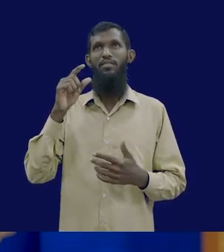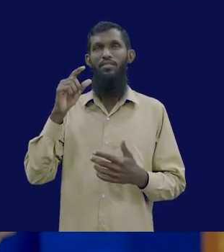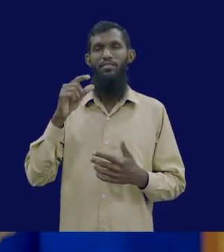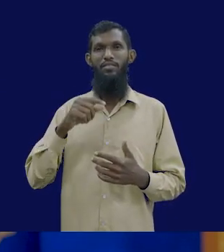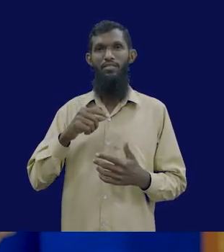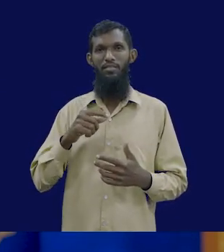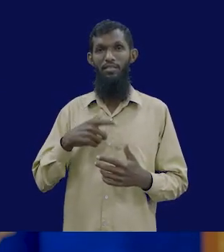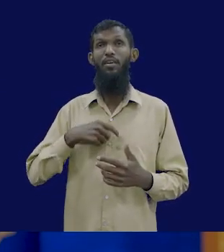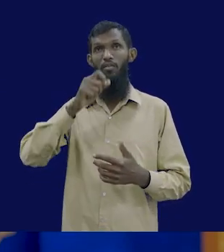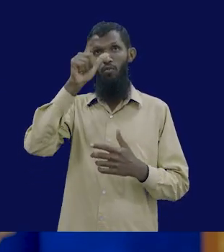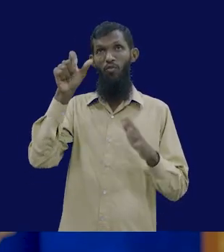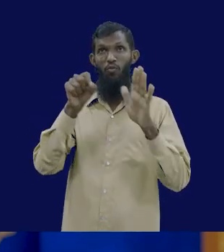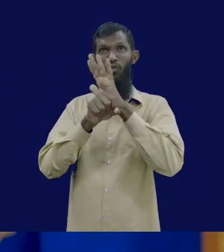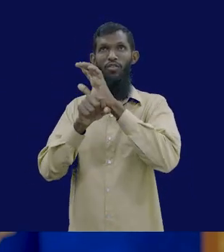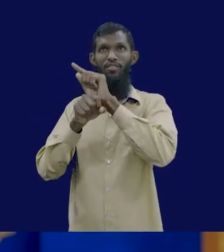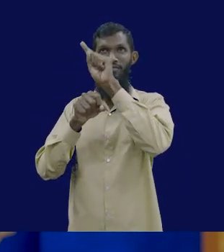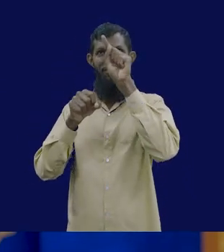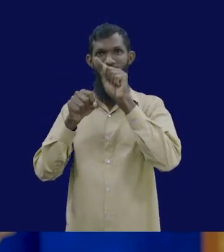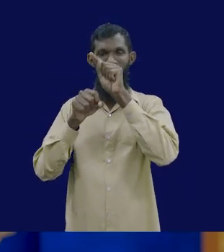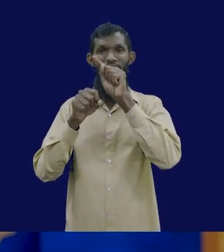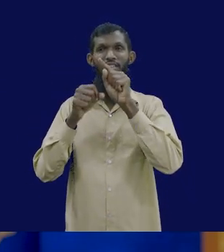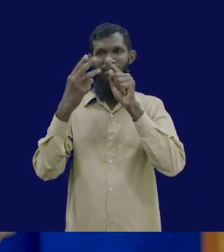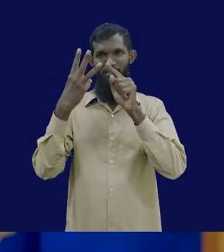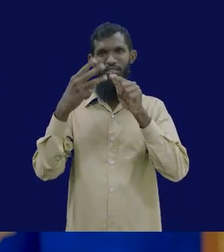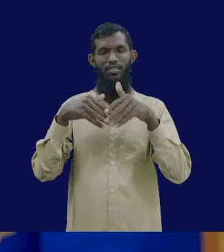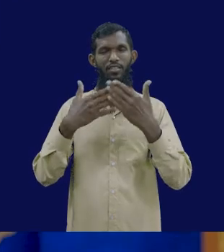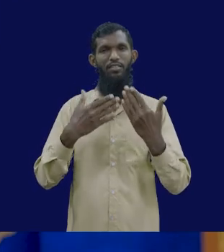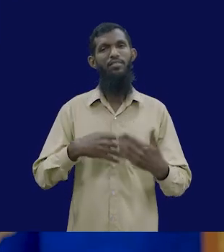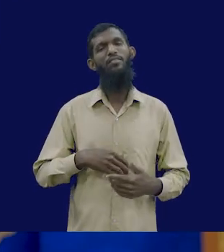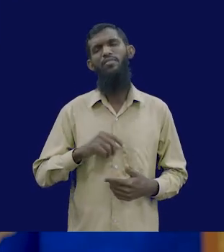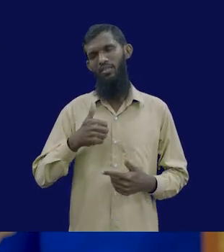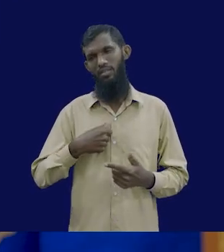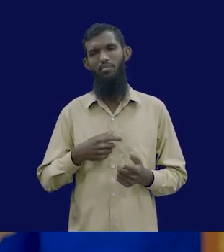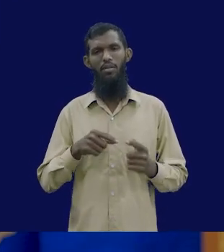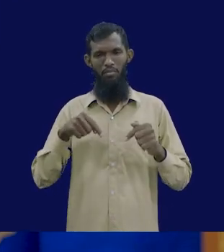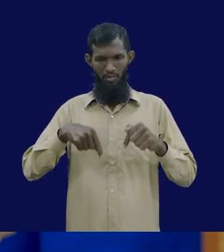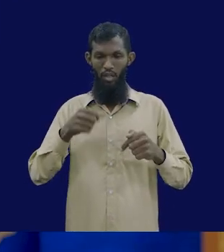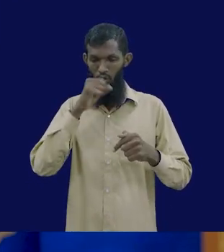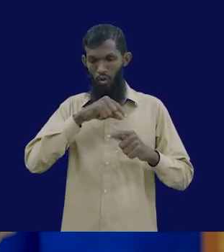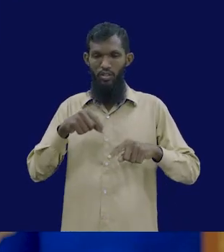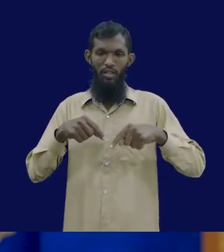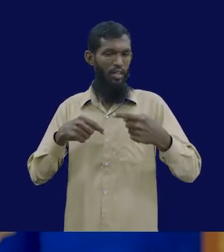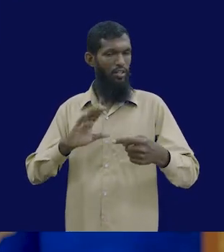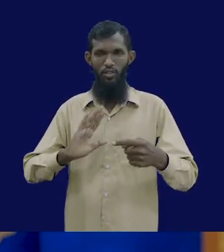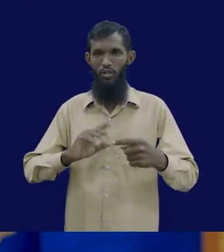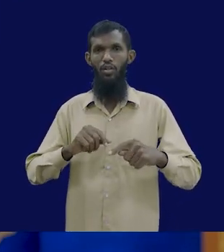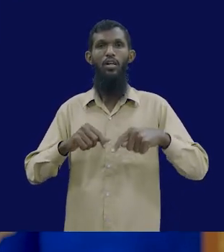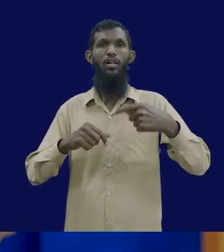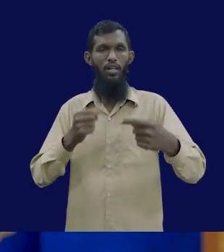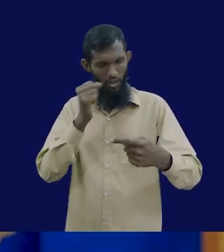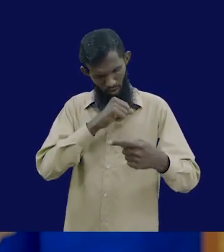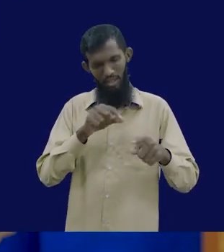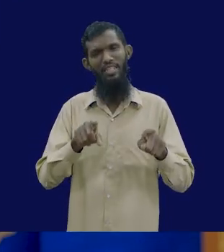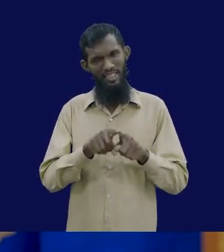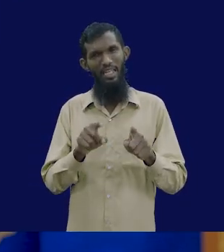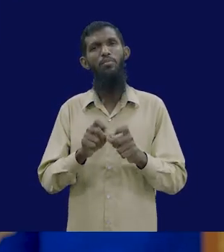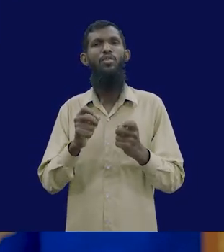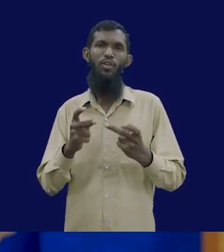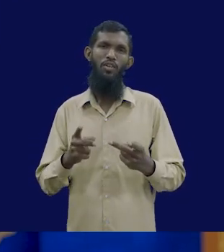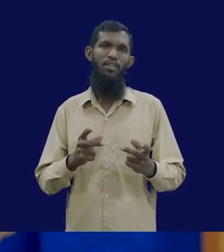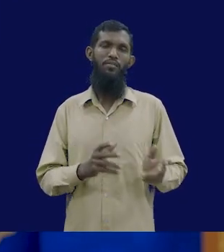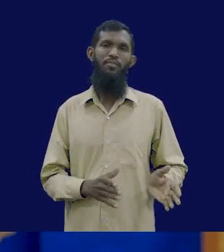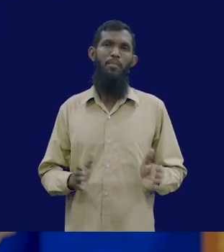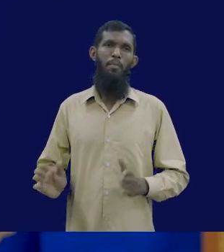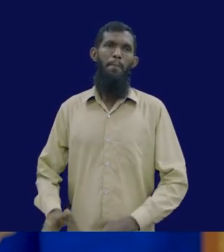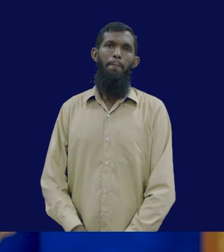meaning al-ayyam al-bid, and also fasting every other day. It is from the sunnah.